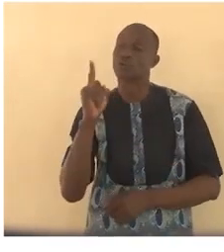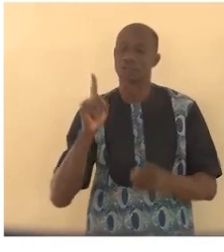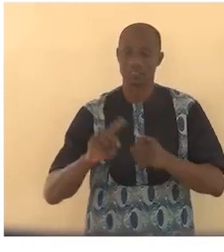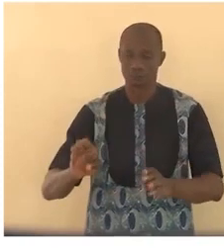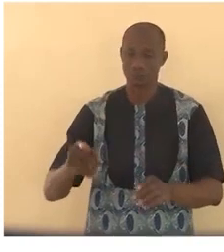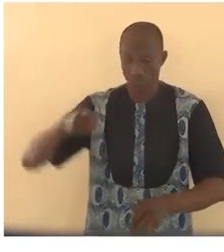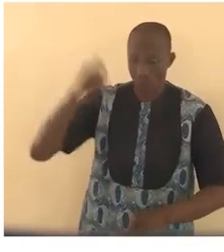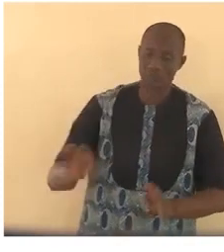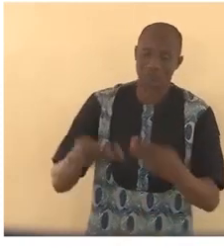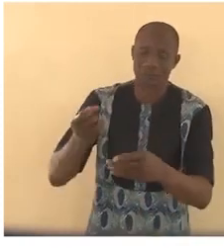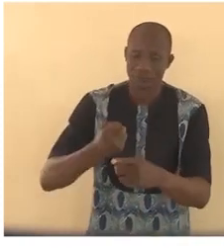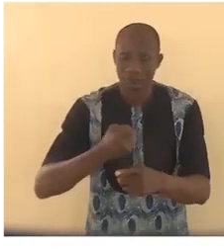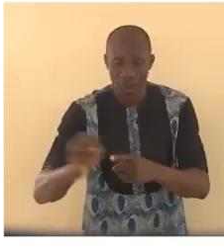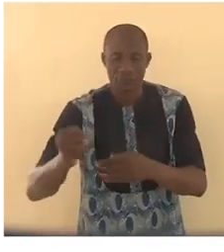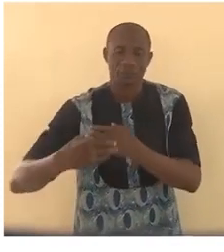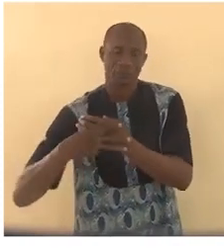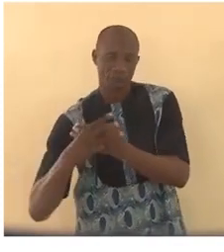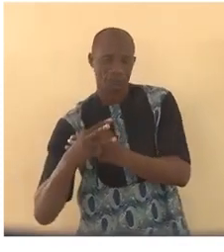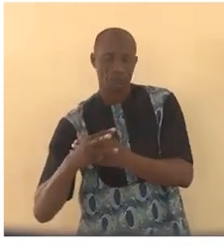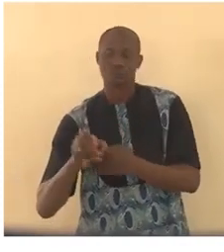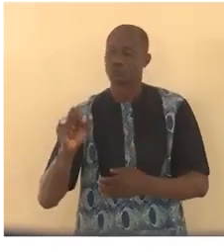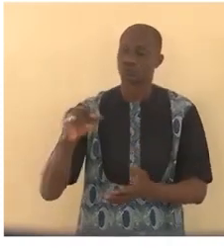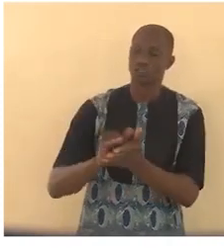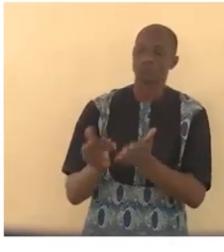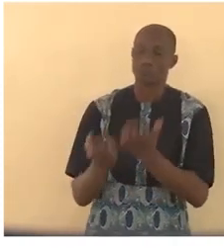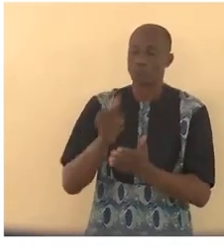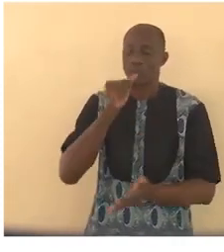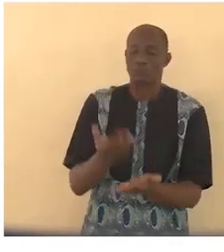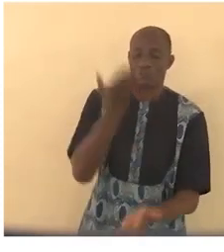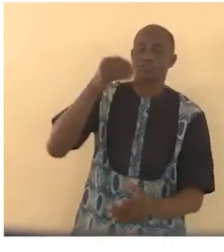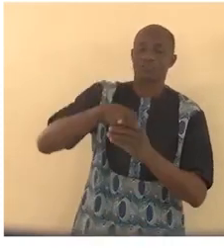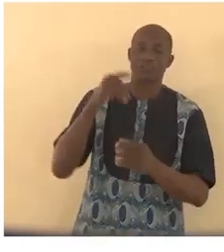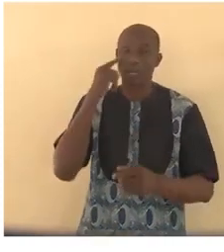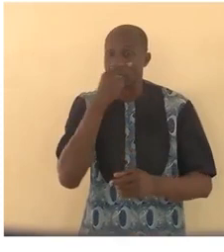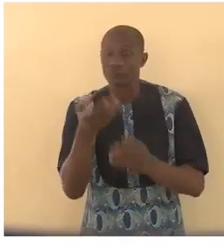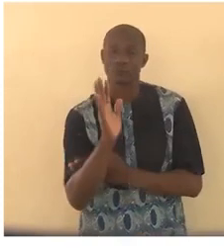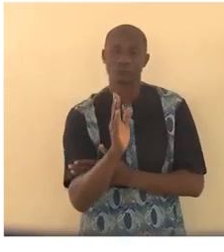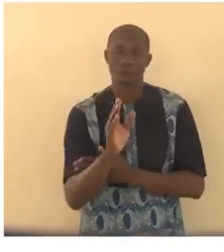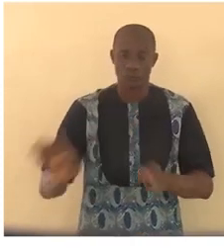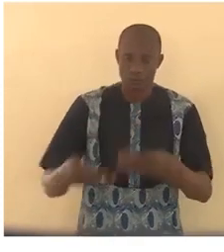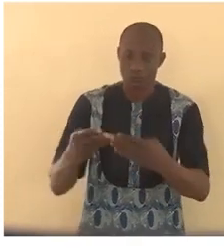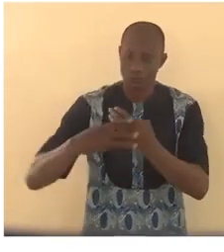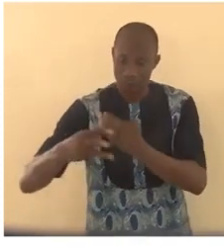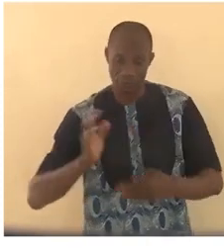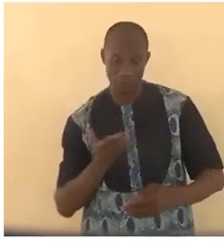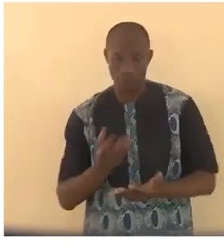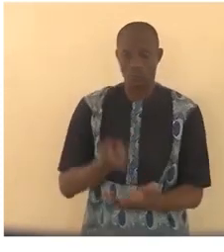that we must give away so that we may be rich in the sight of God. Giving away our